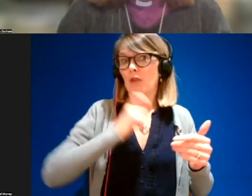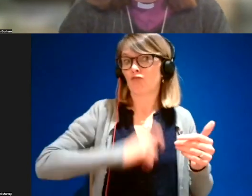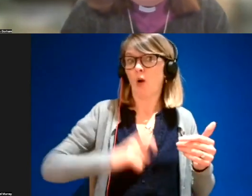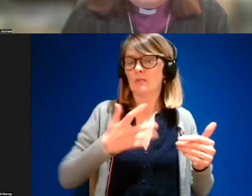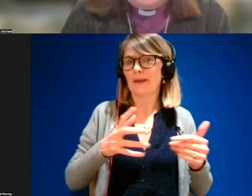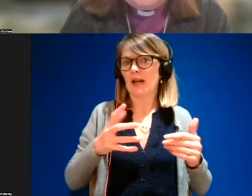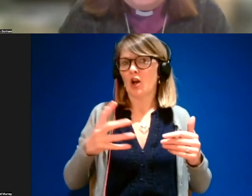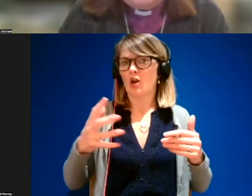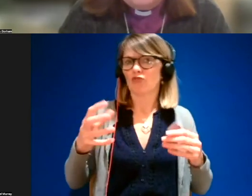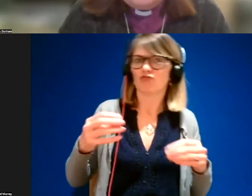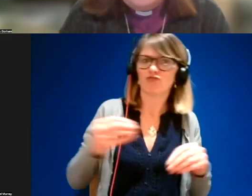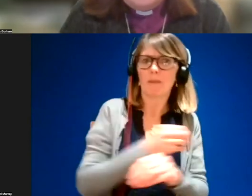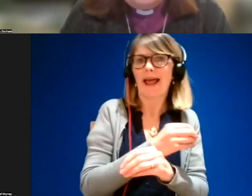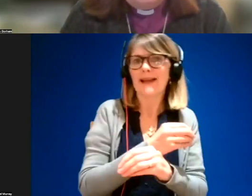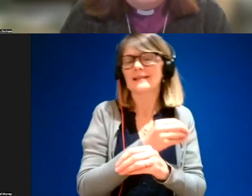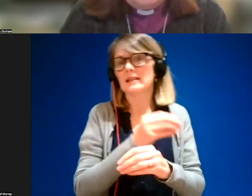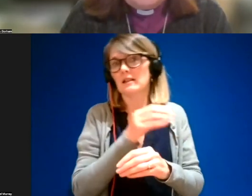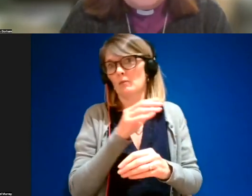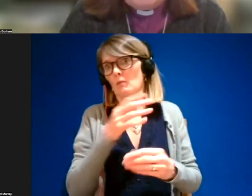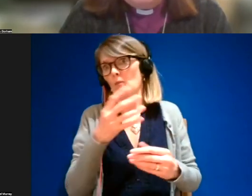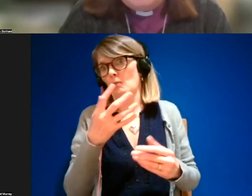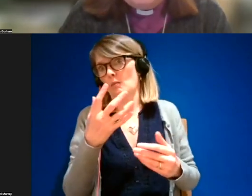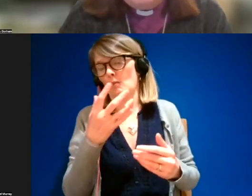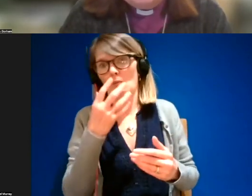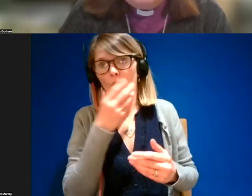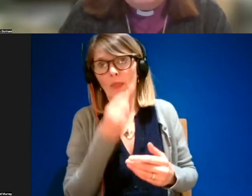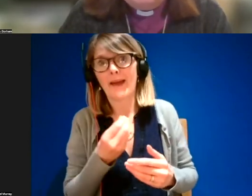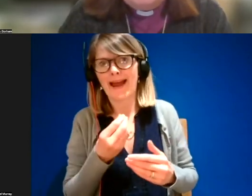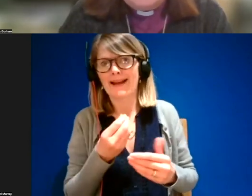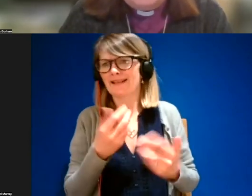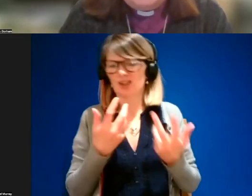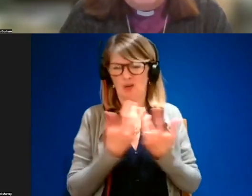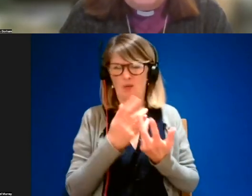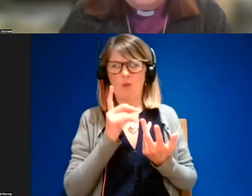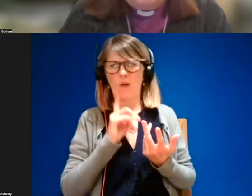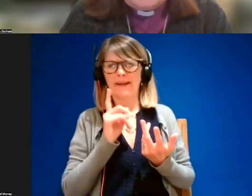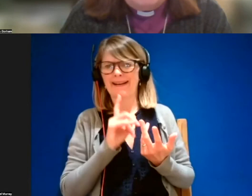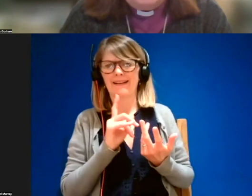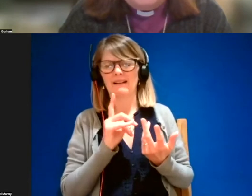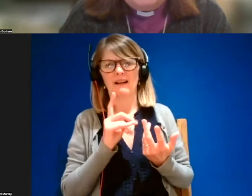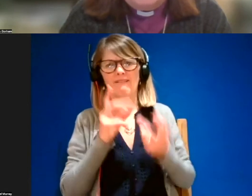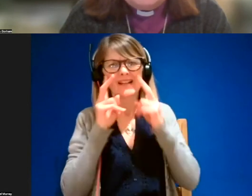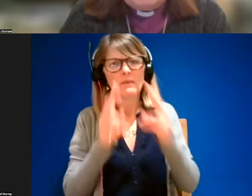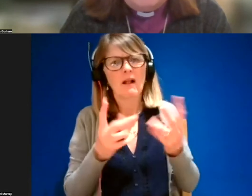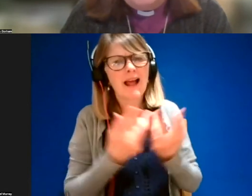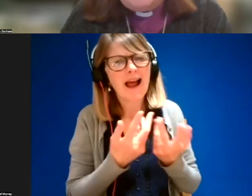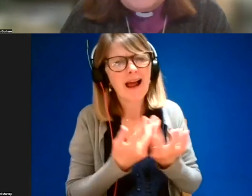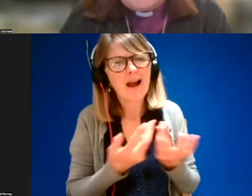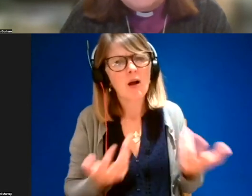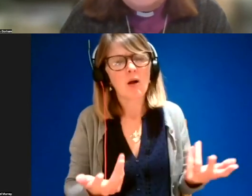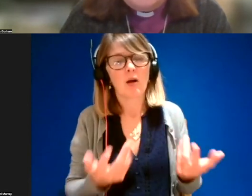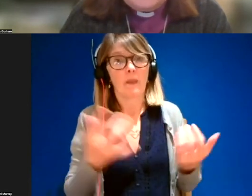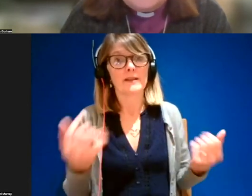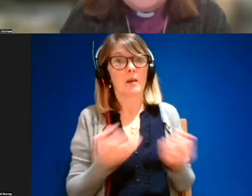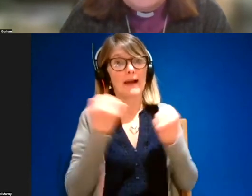is a question of, as you know, how are women being visible, and the important, powerful symbol of Sarah in that,